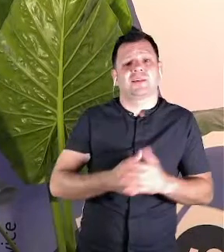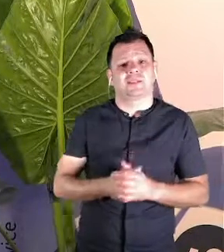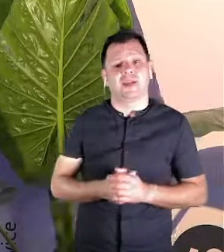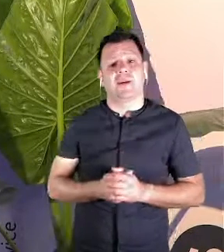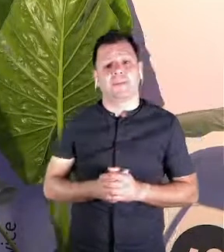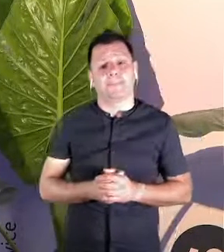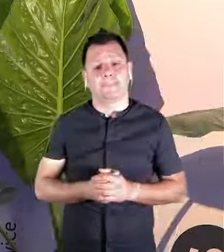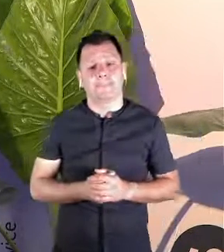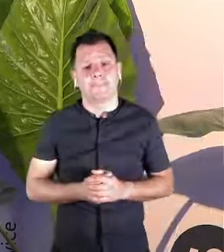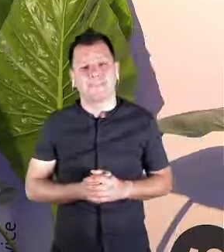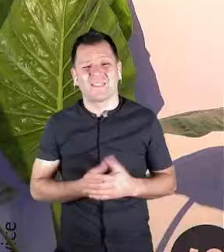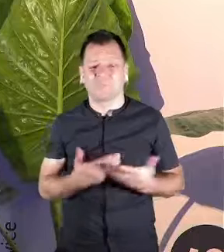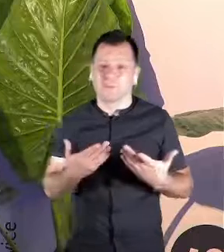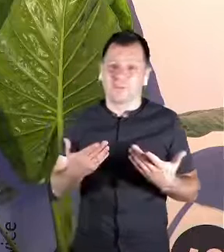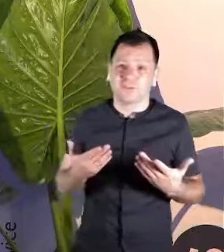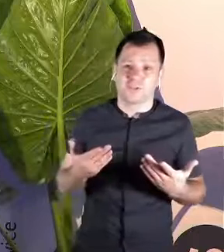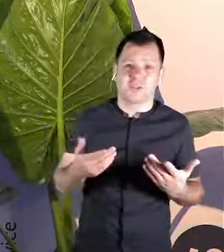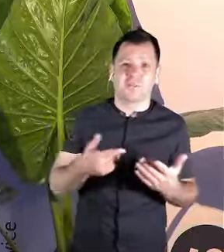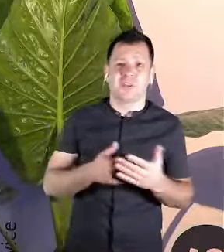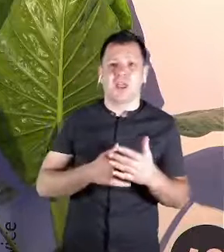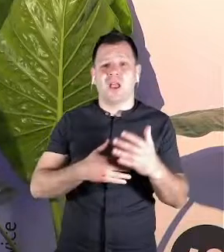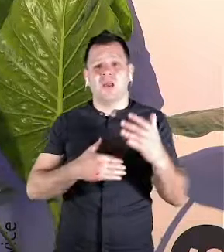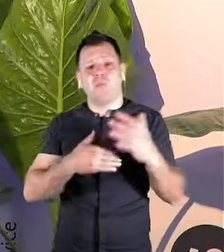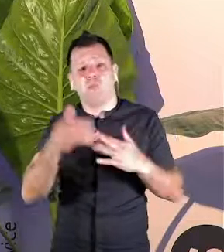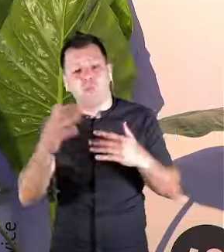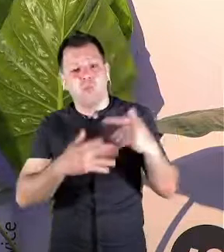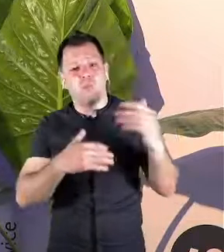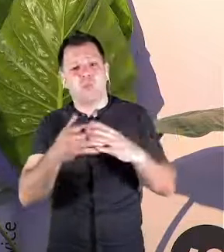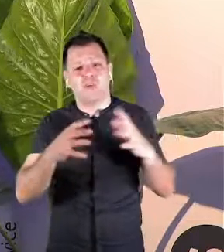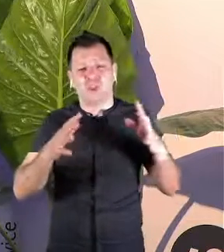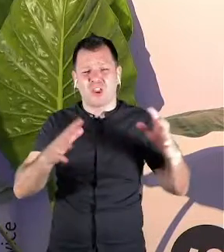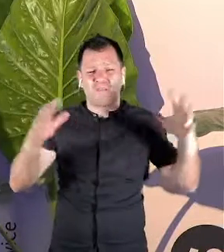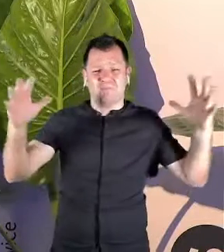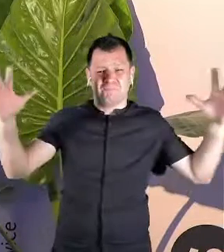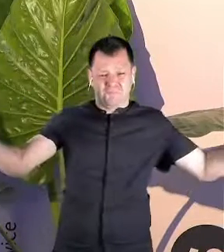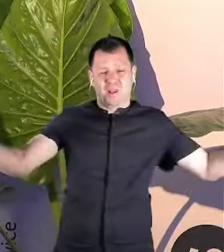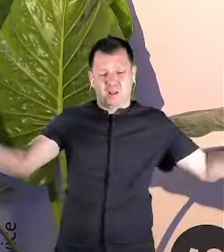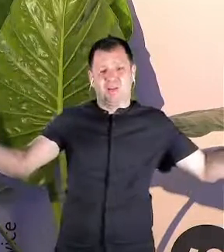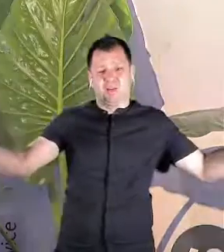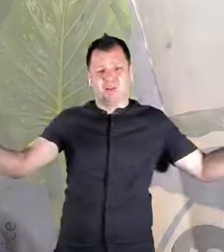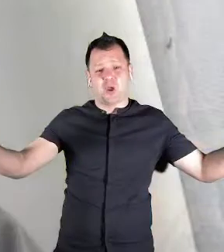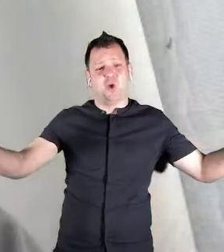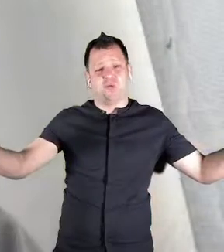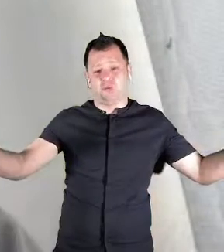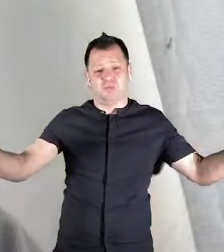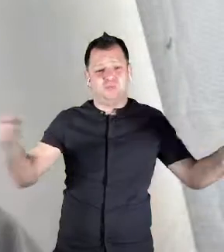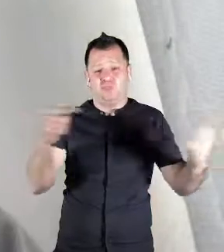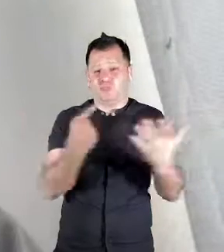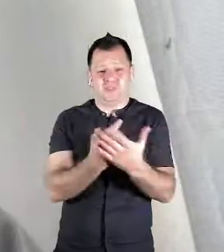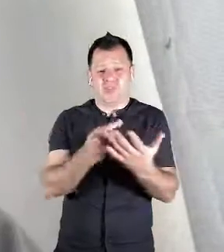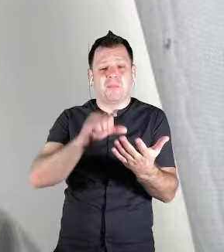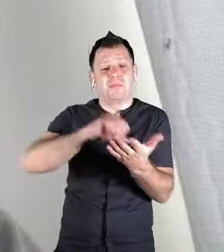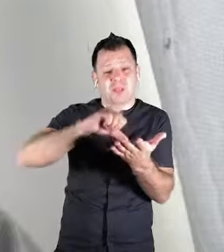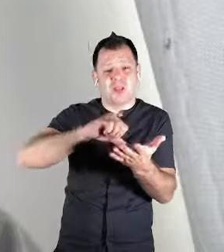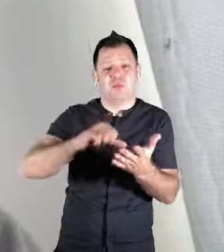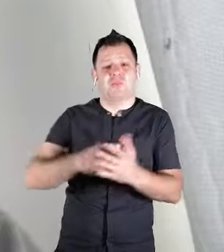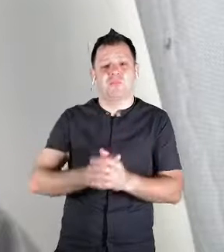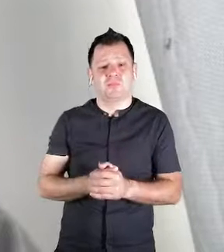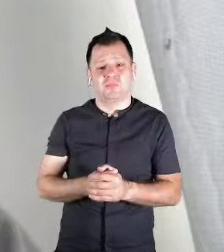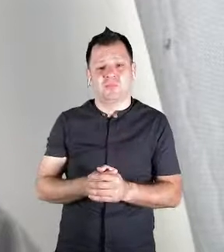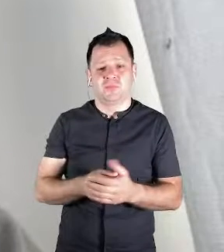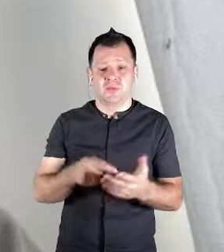cities. Are there any instruments to prevent that? Sure, there are, but you can